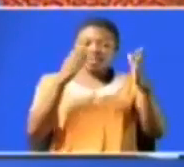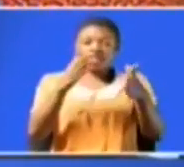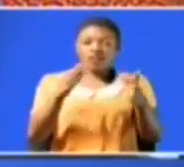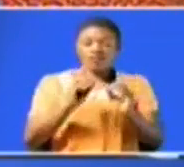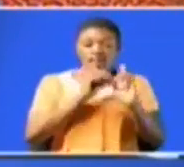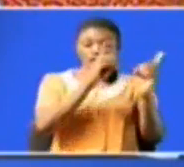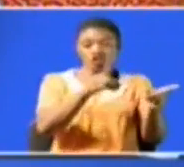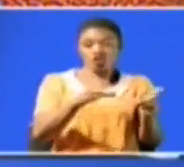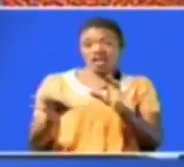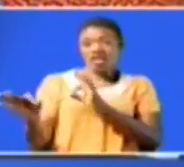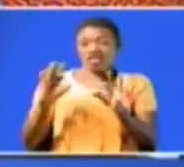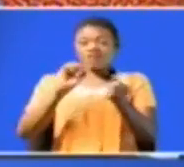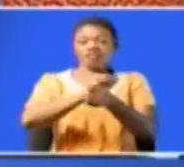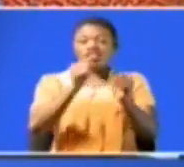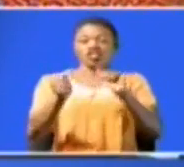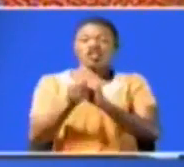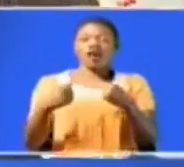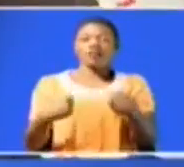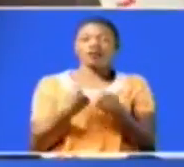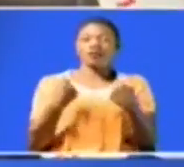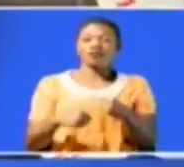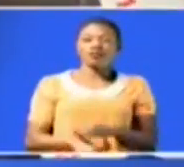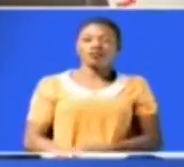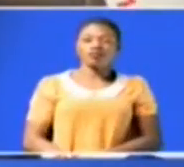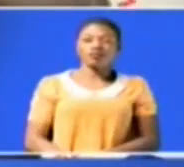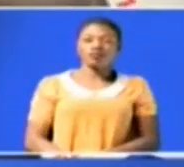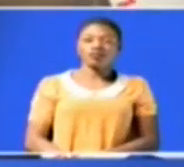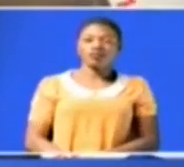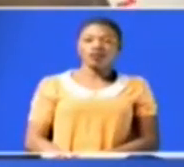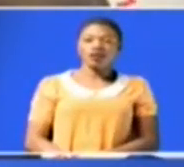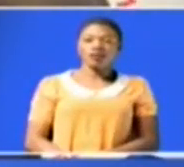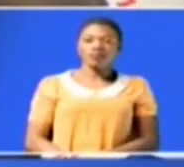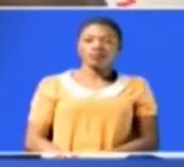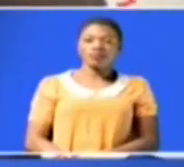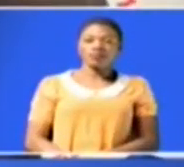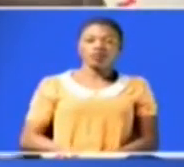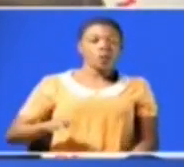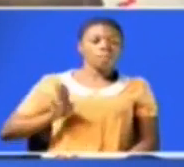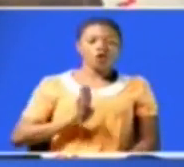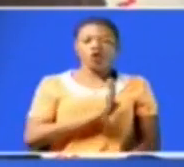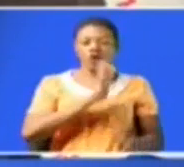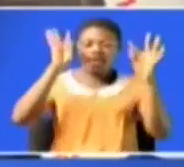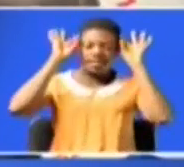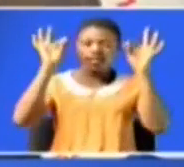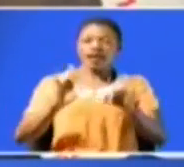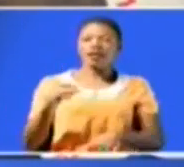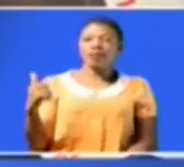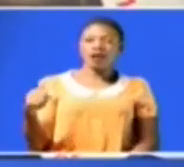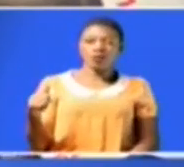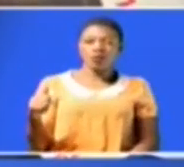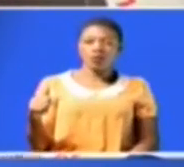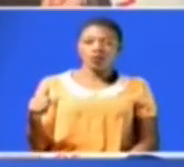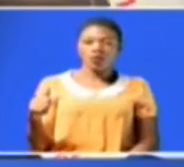iwapo mabadiliko yatatekelezwa. The board hasn't sat and made a decision. So at the moment